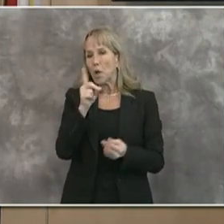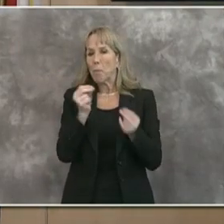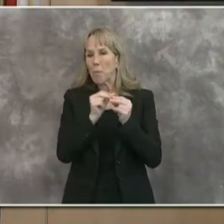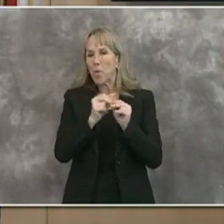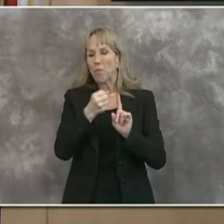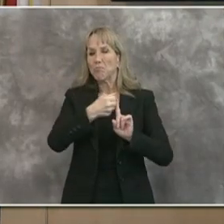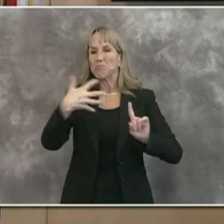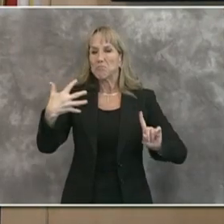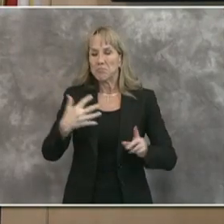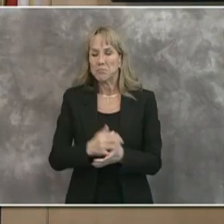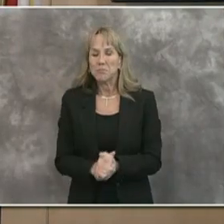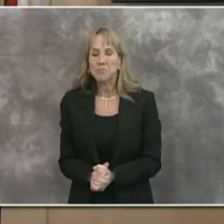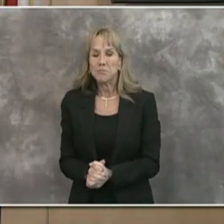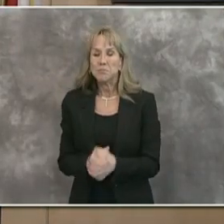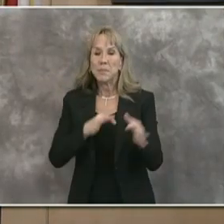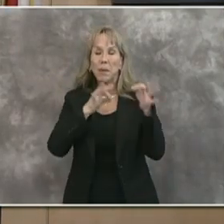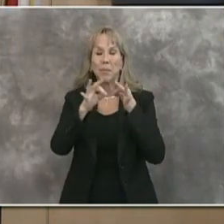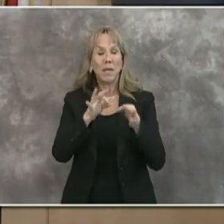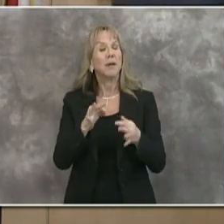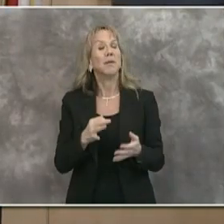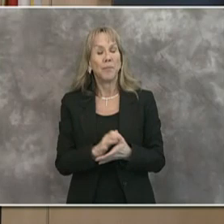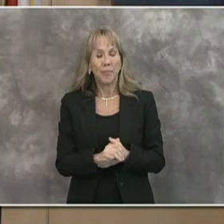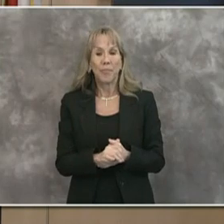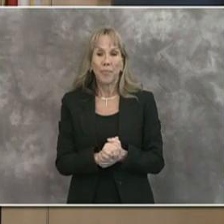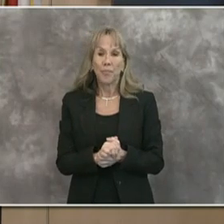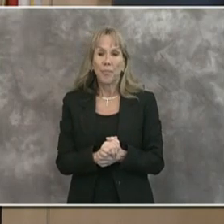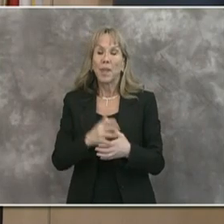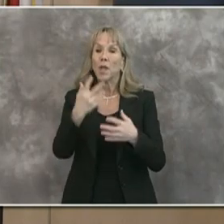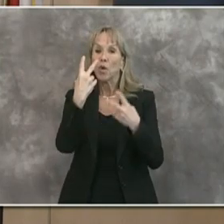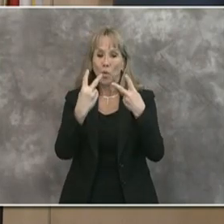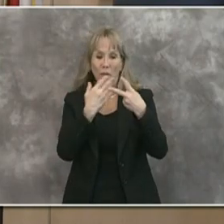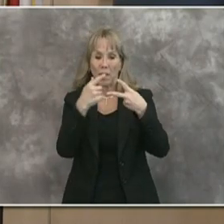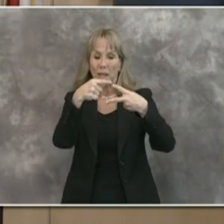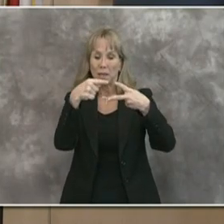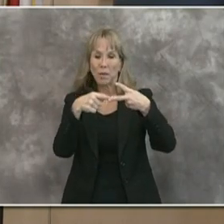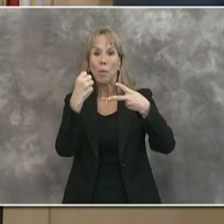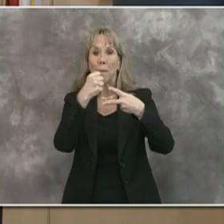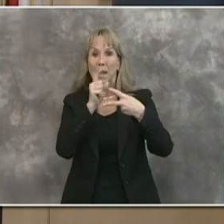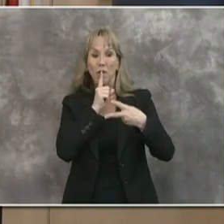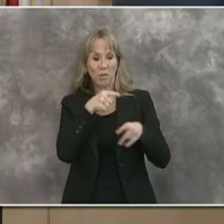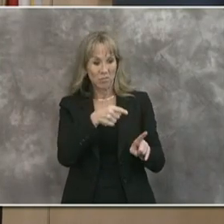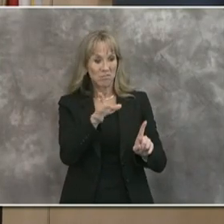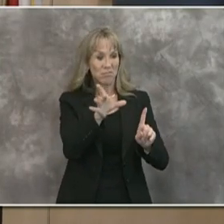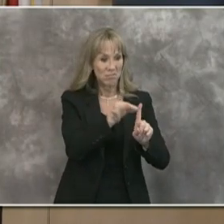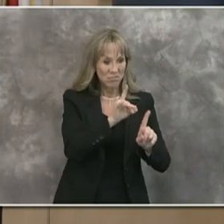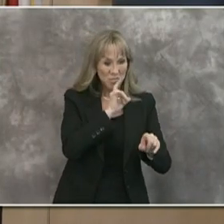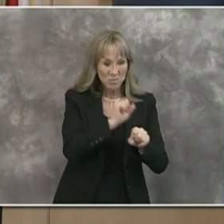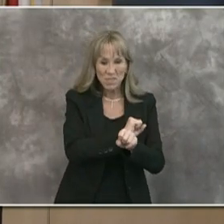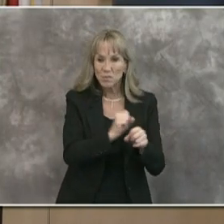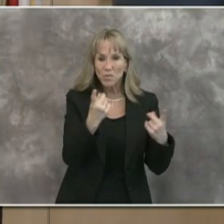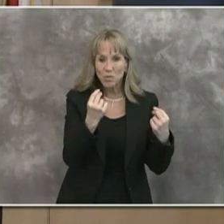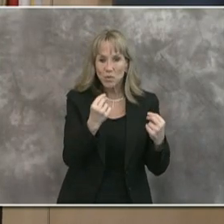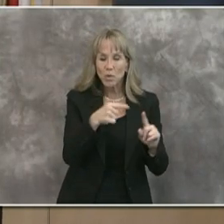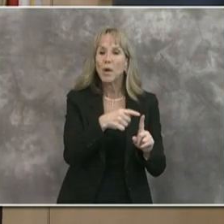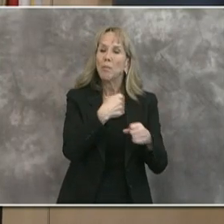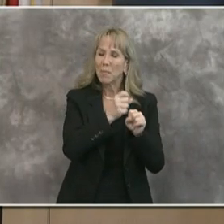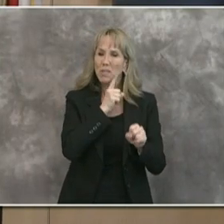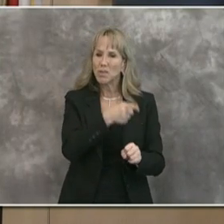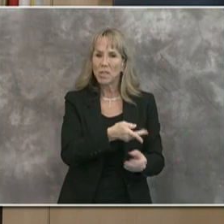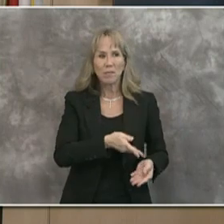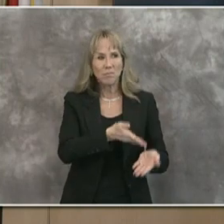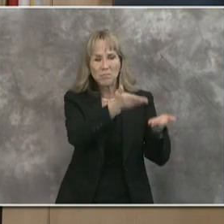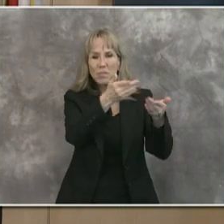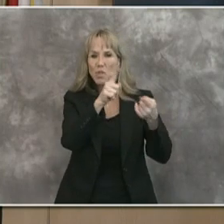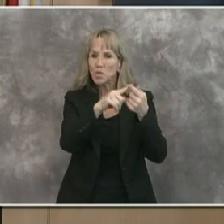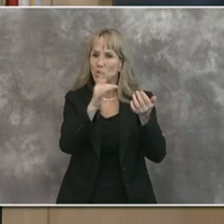Sure. We do 2 things. We want to make sure that these individuals are hooked up to some medical follow-up, and if they